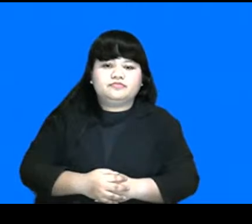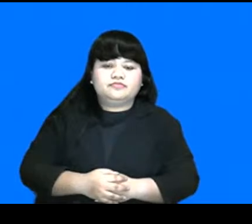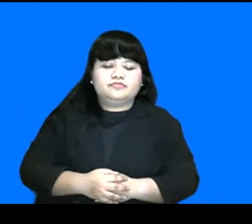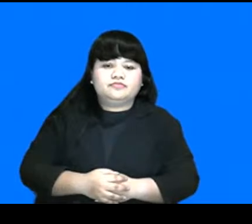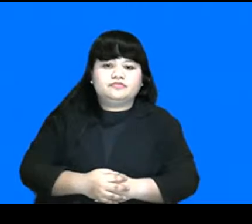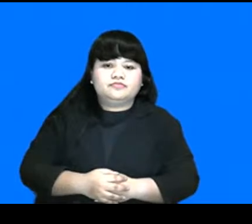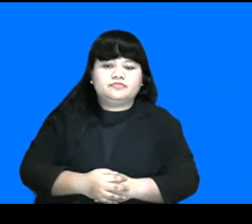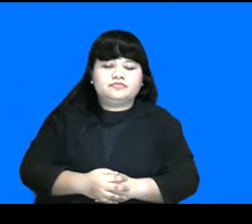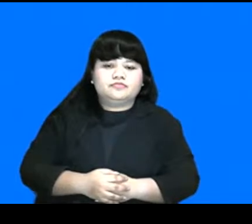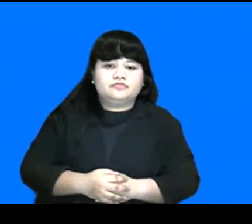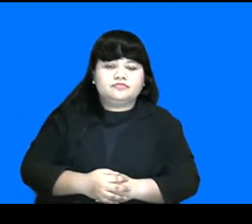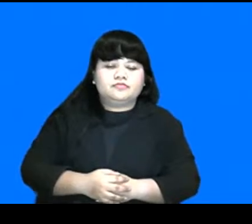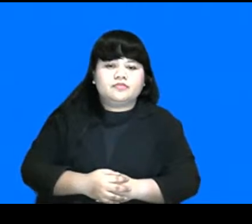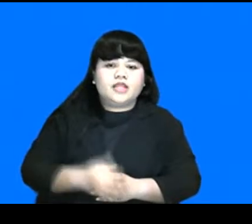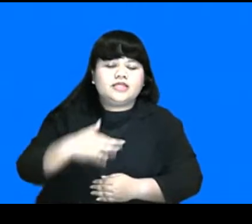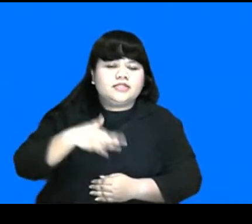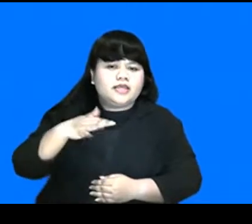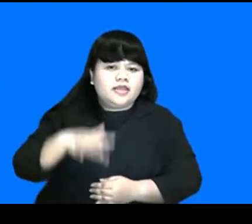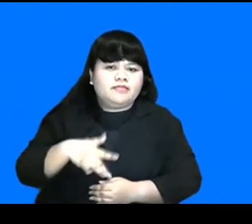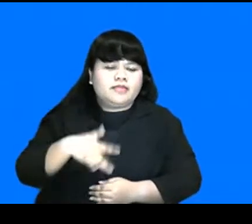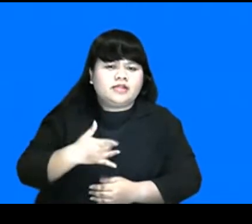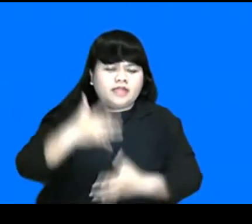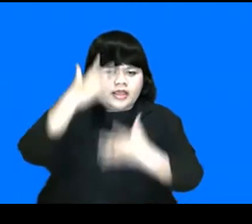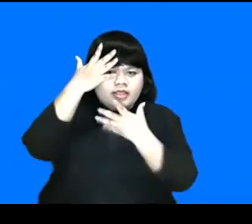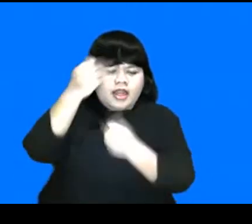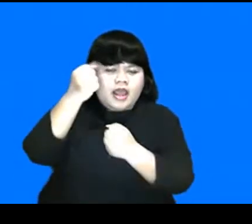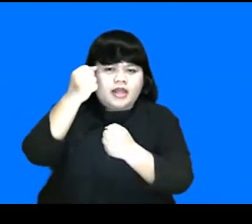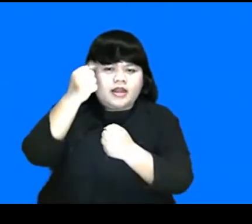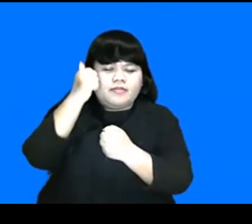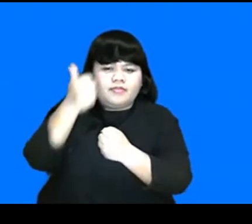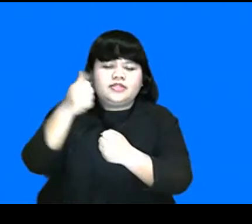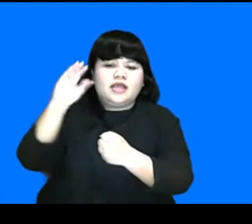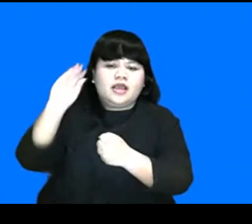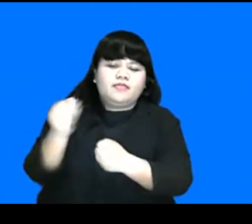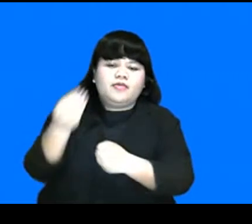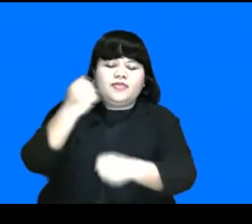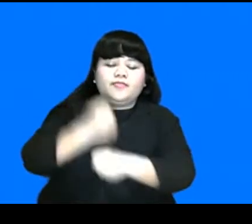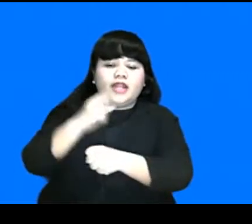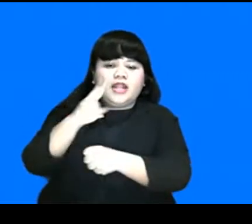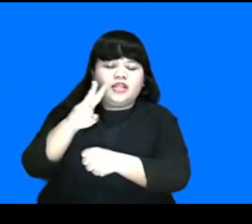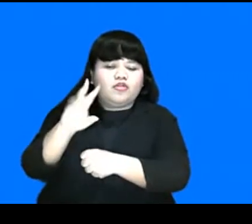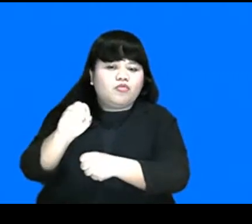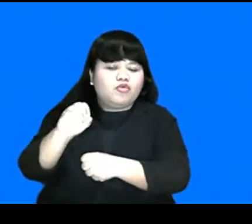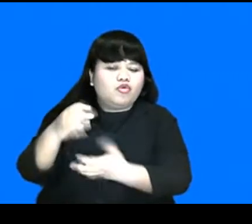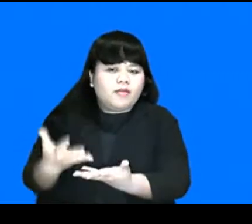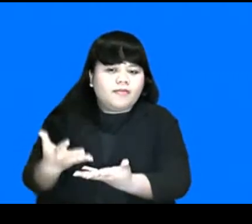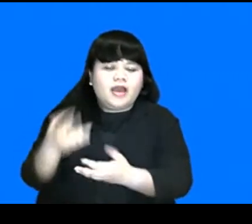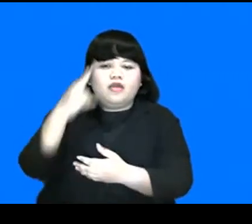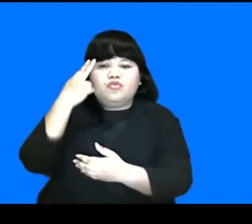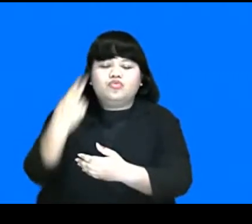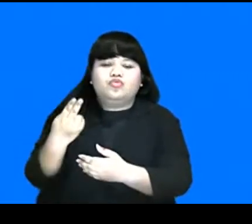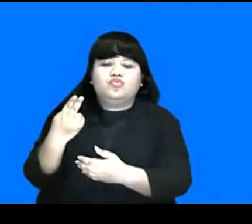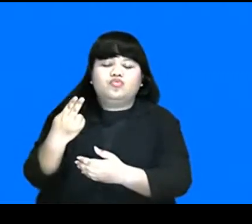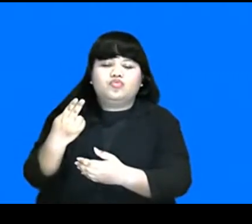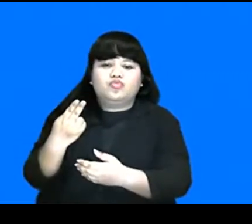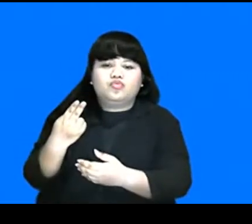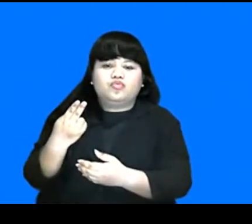the G20 leadership here is to really rethink if they want to